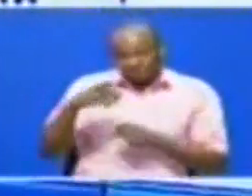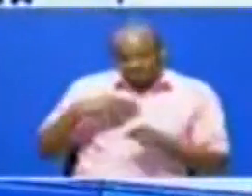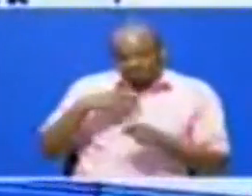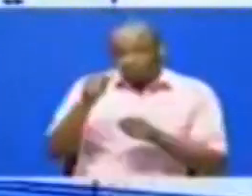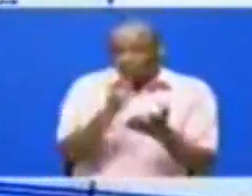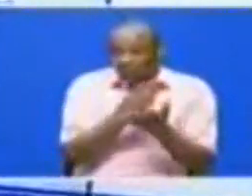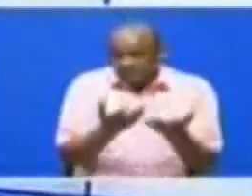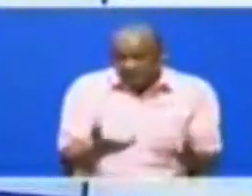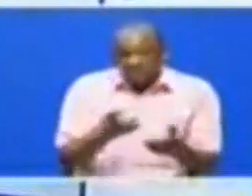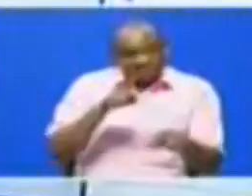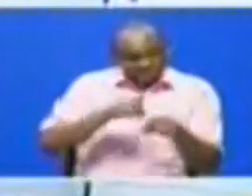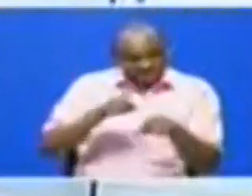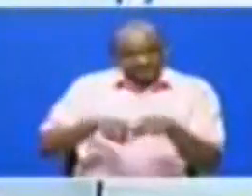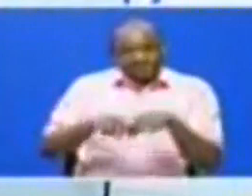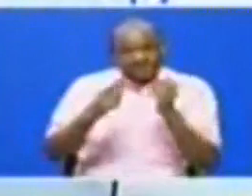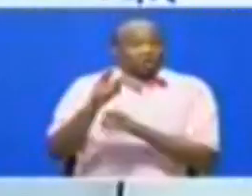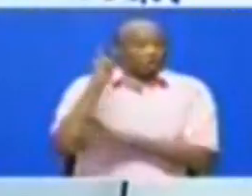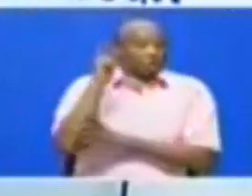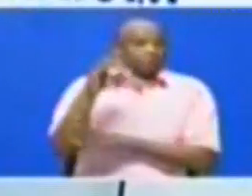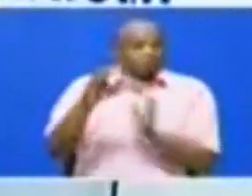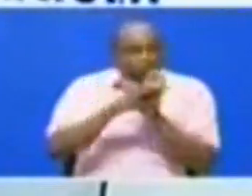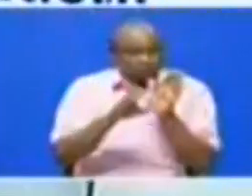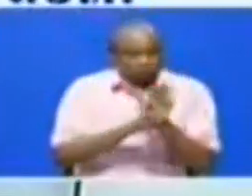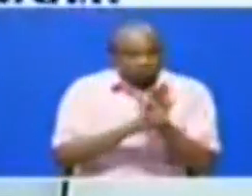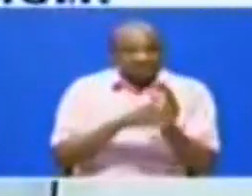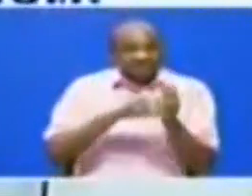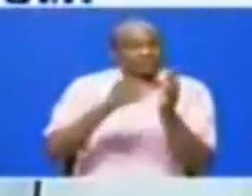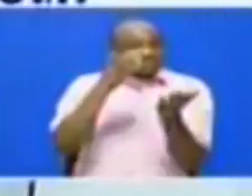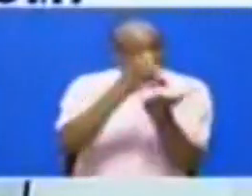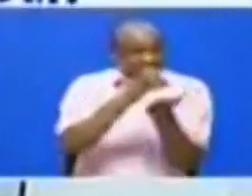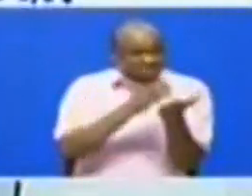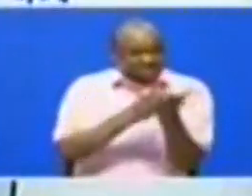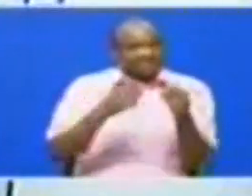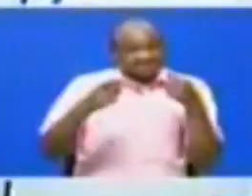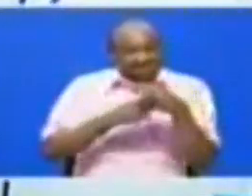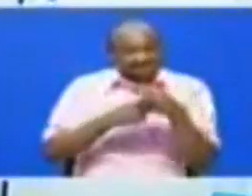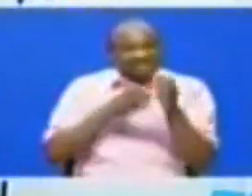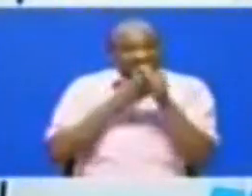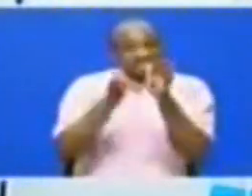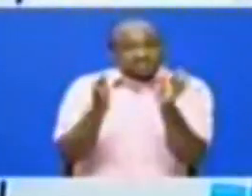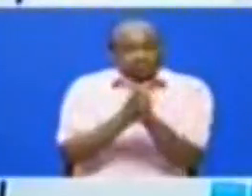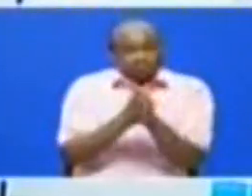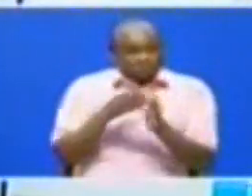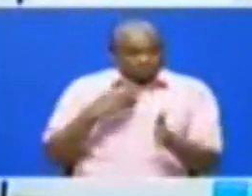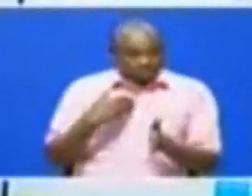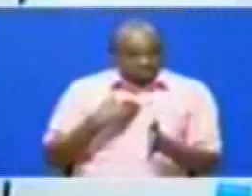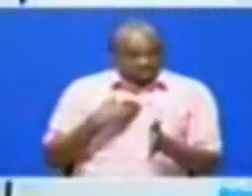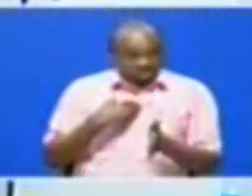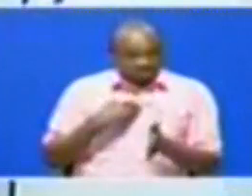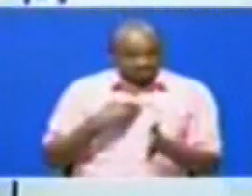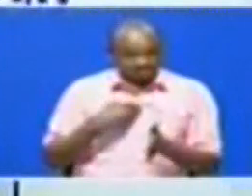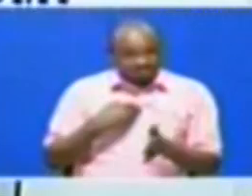serious violation of the Constitution, including a contravention of Chapter 6 on leadership and